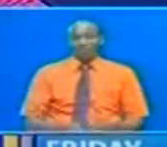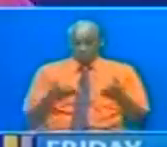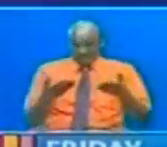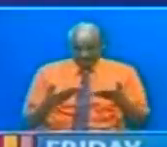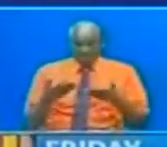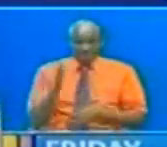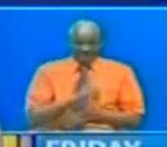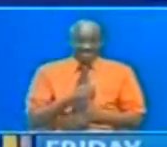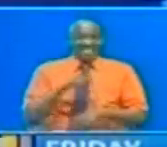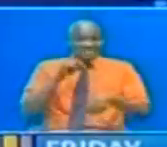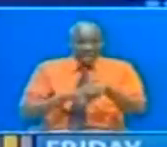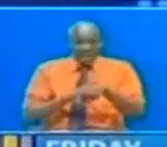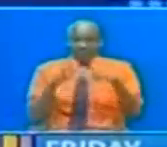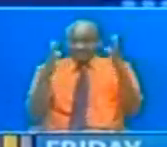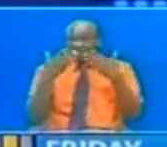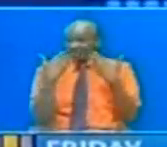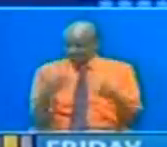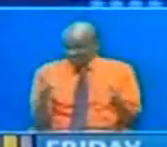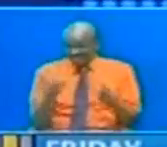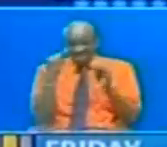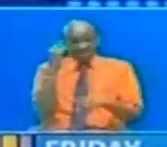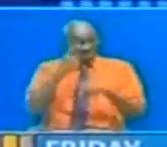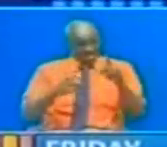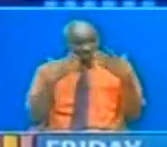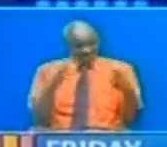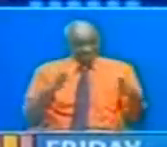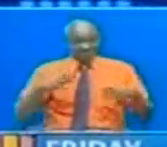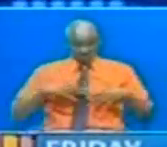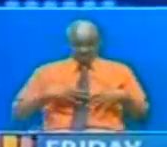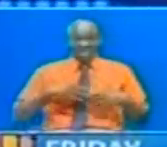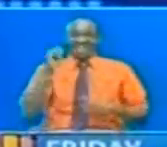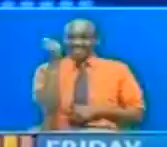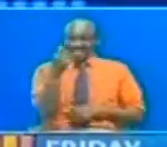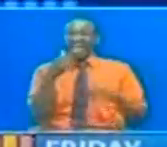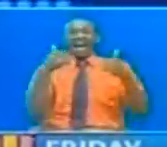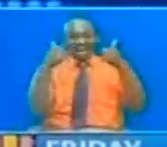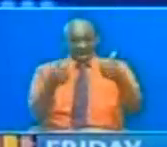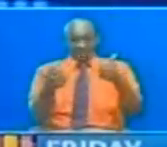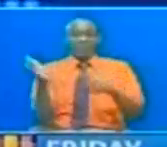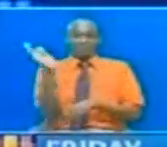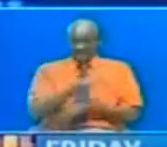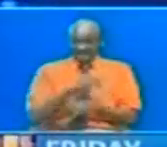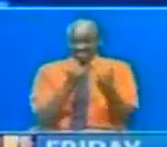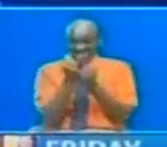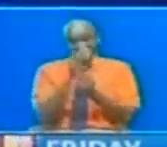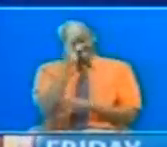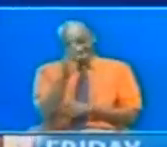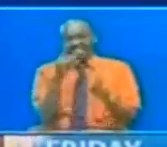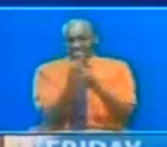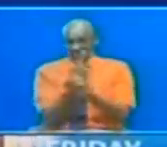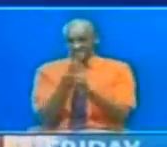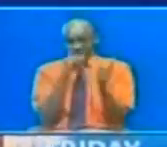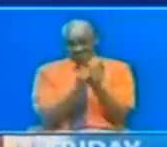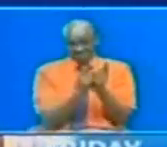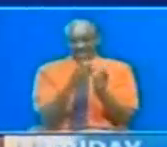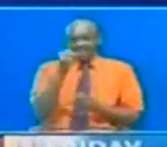Welcome back. Well, after the Christmas and New Year's break, the Kenya Cup action returns this weekend with a host of matches. Strathmore